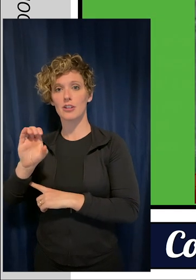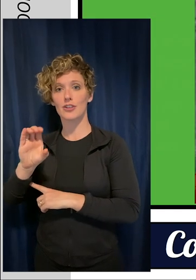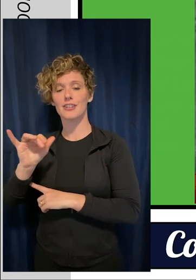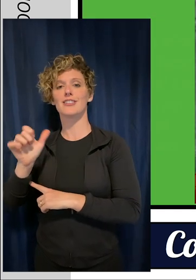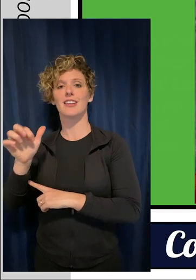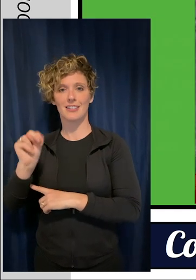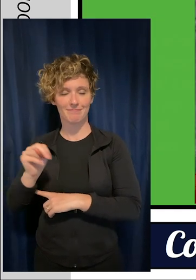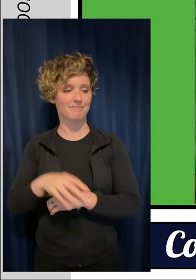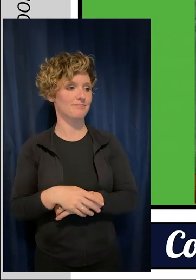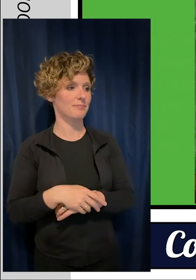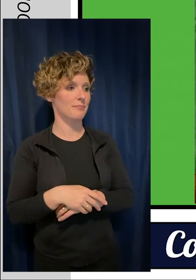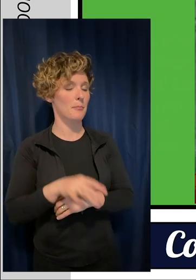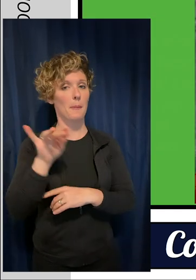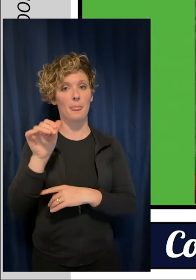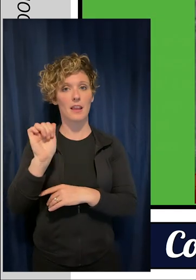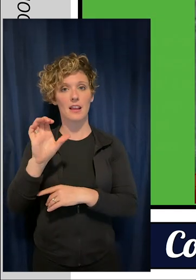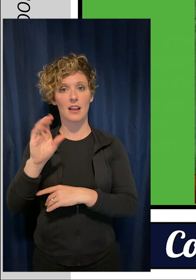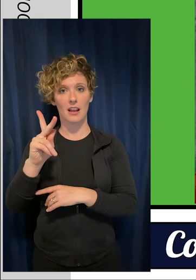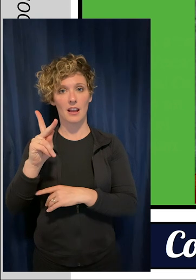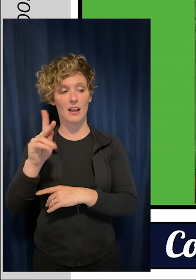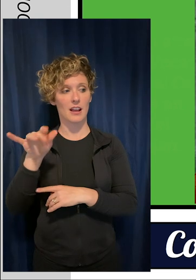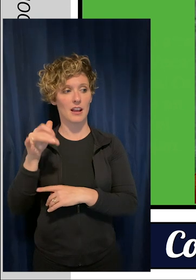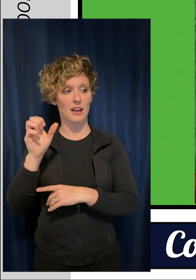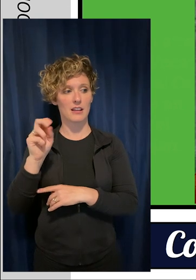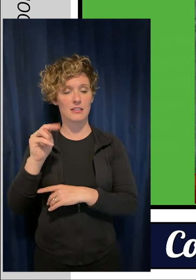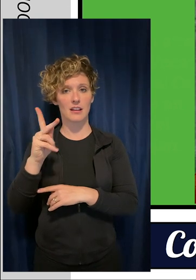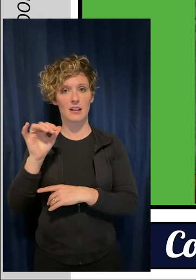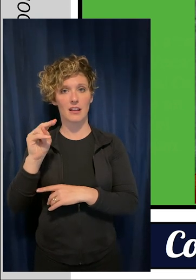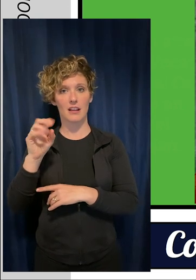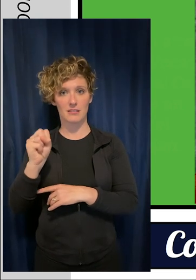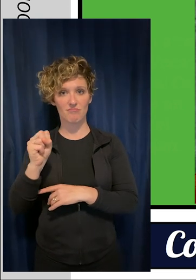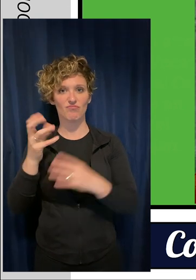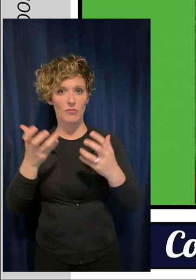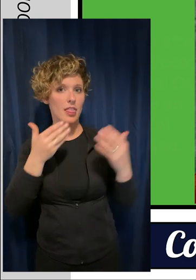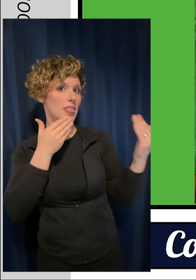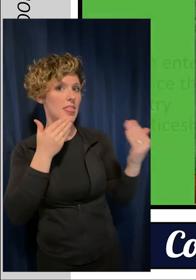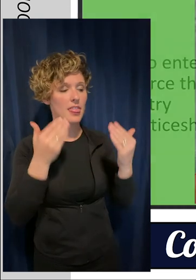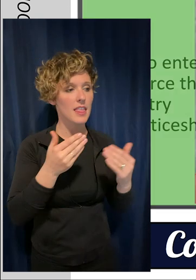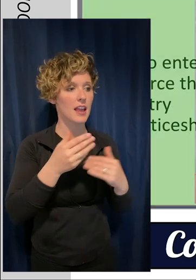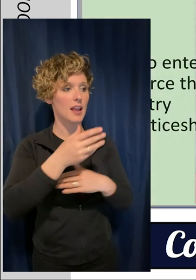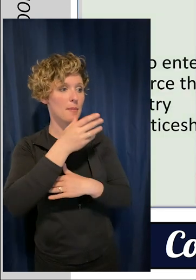Jack Jenkins would like to thank his parents, grandparents, and Mr. Wolcott for all of their support.